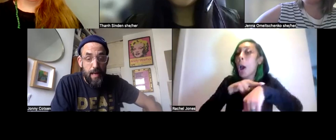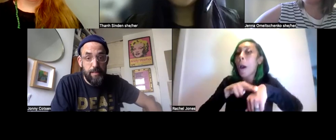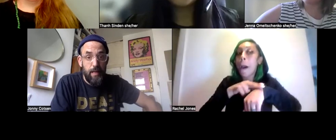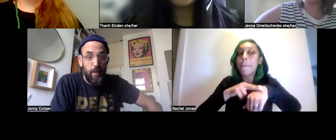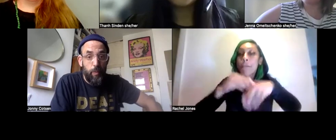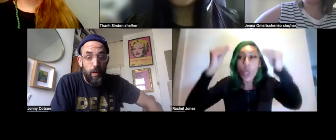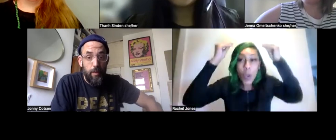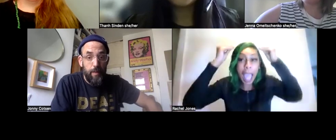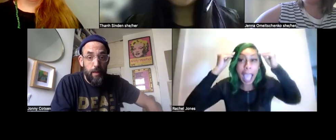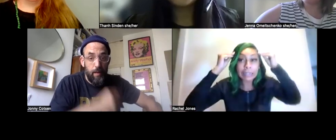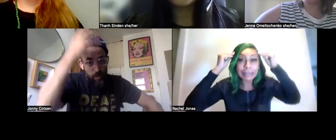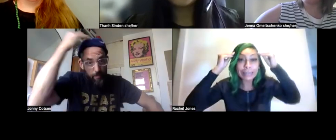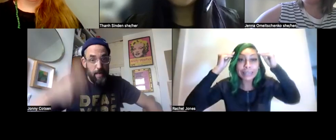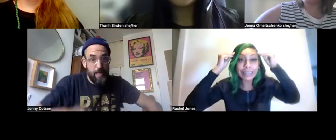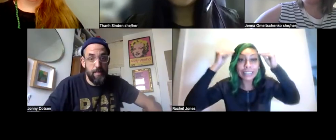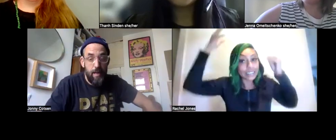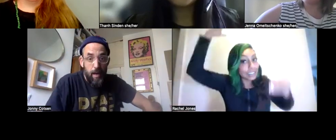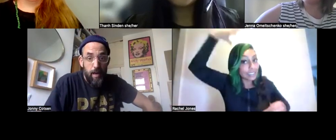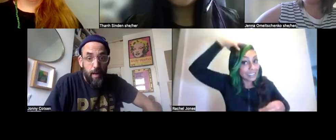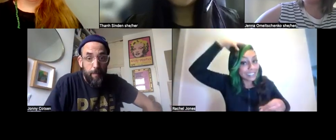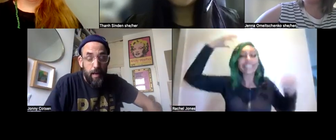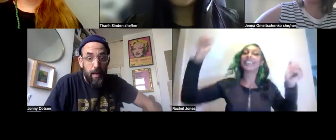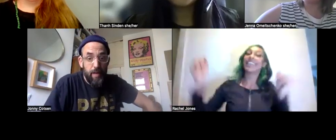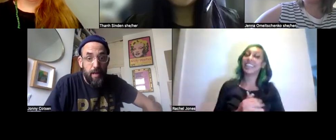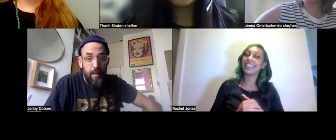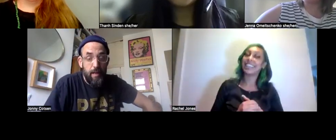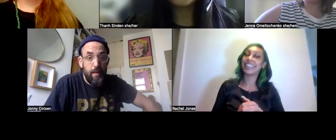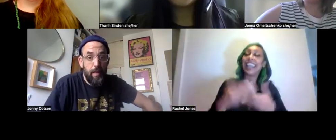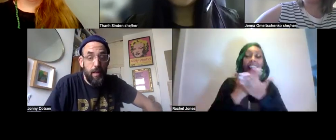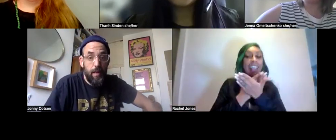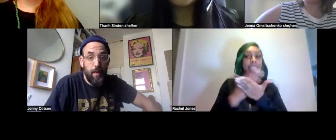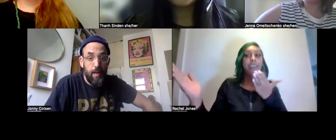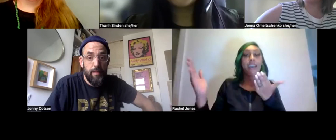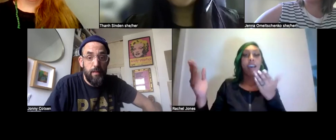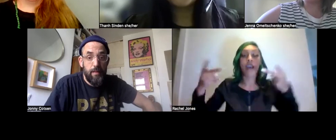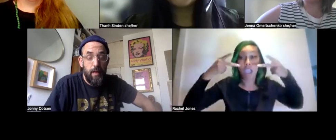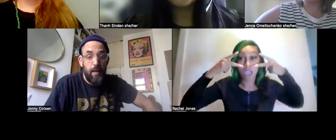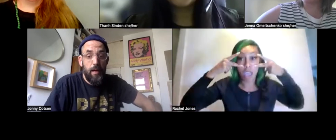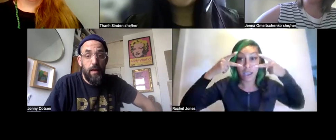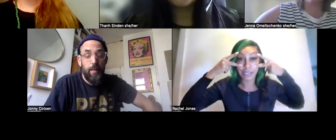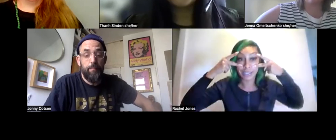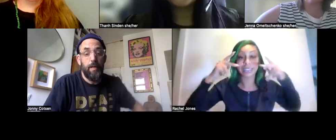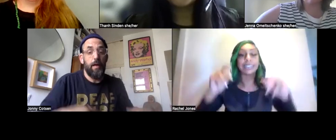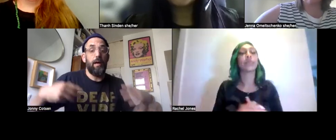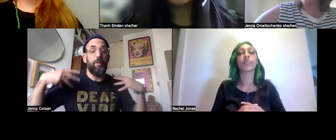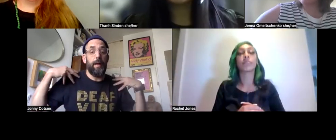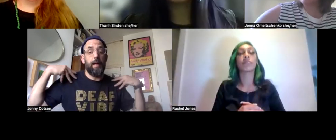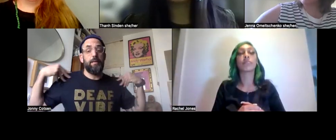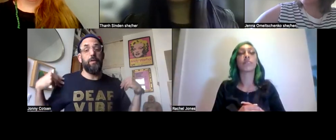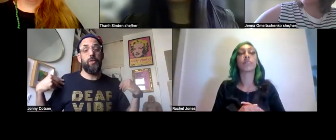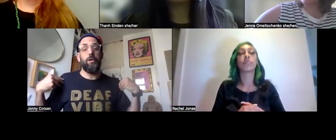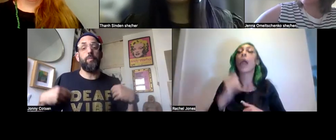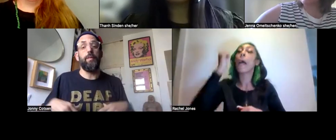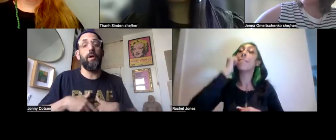fisherman hat with on top of my head, and I have a clear glatted. I have a